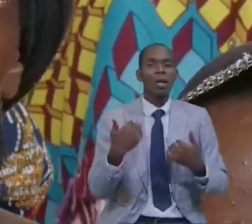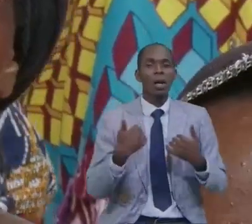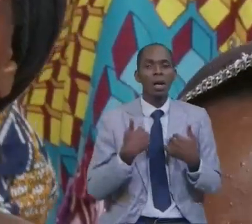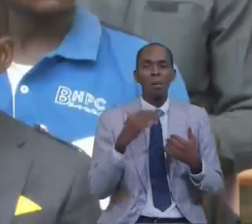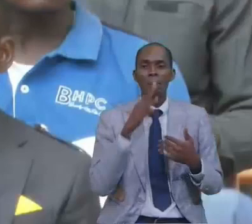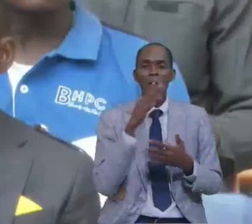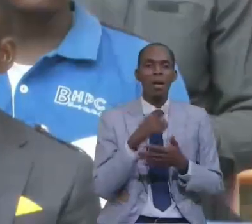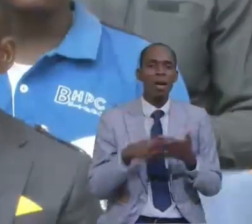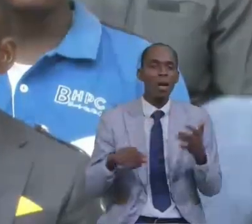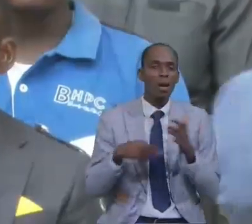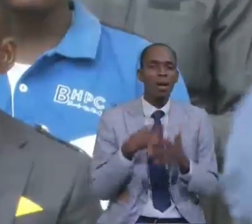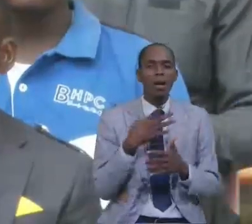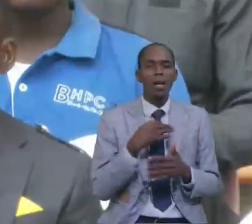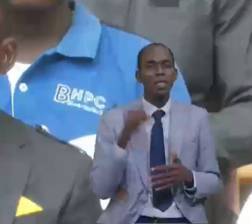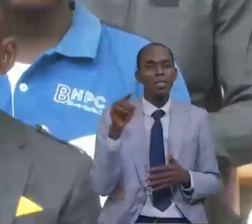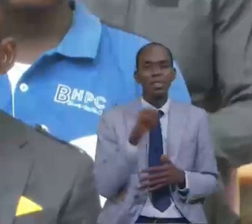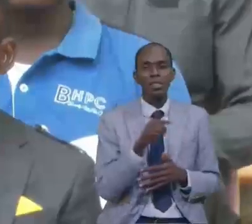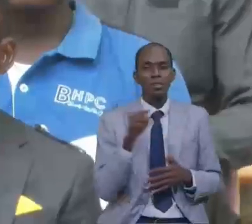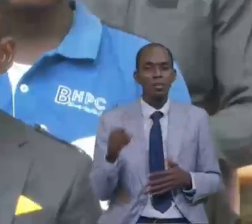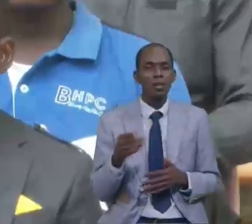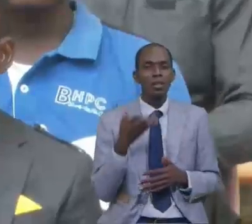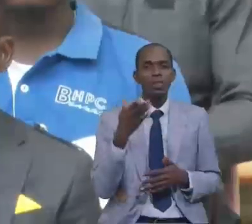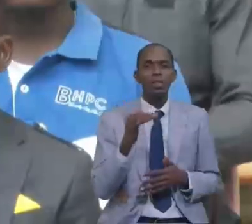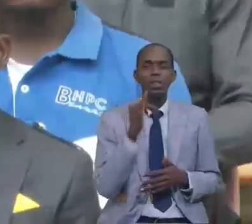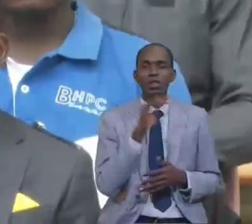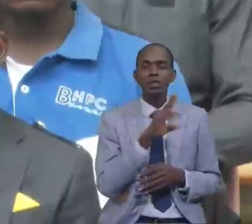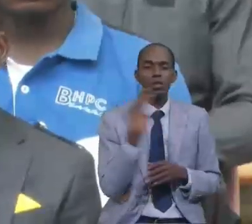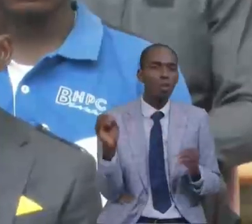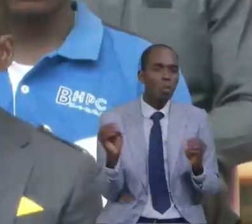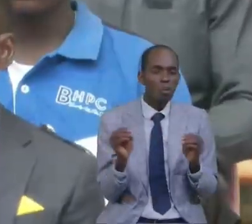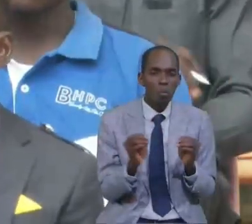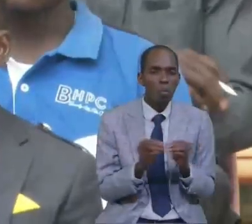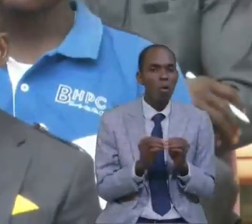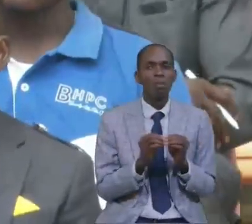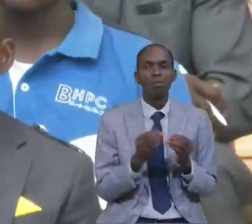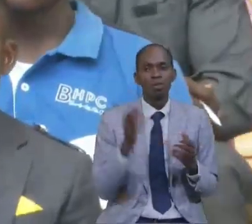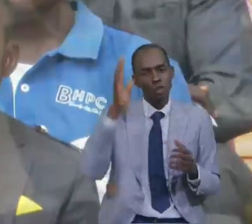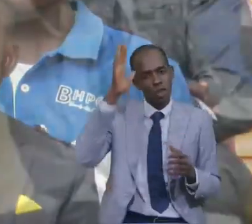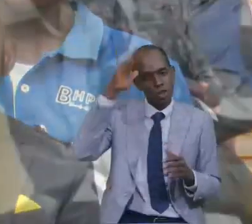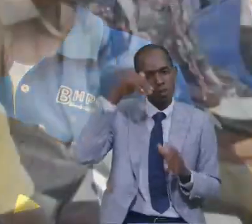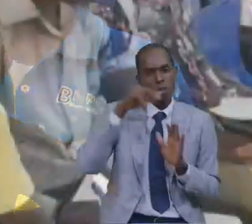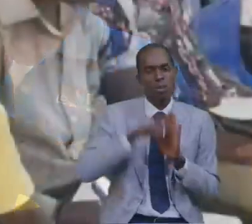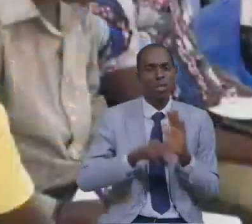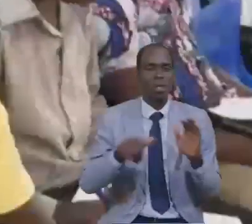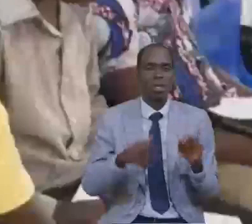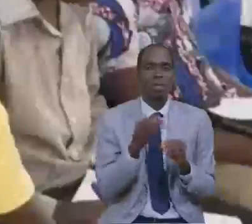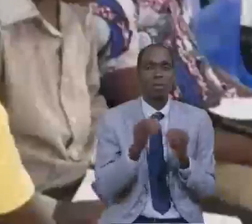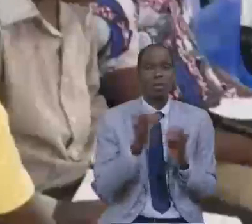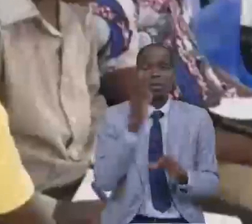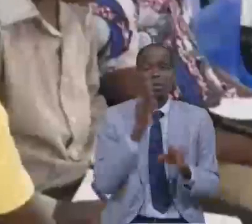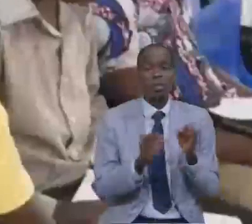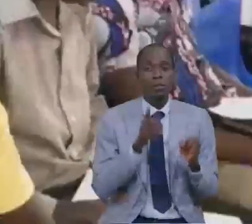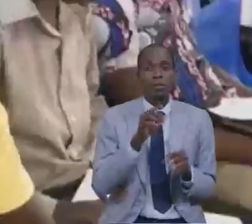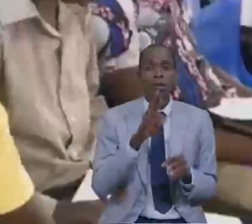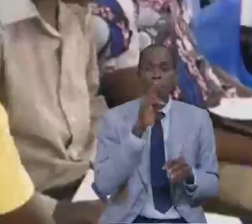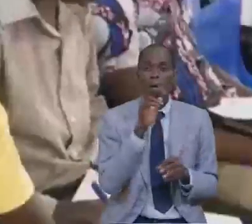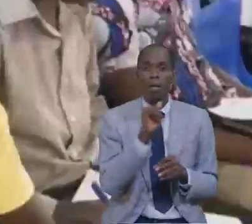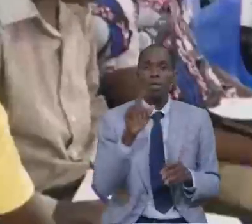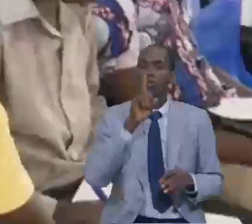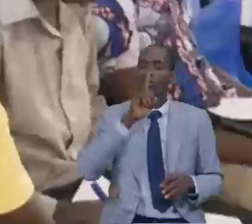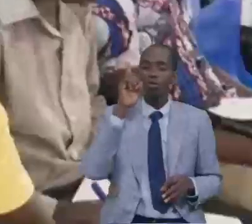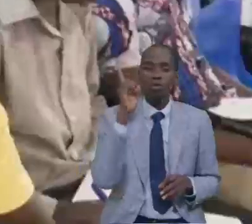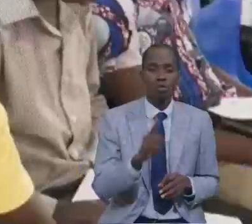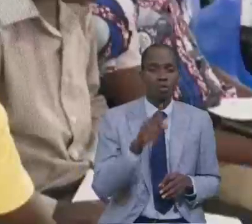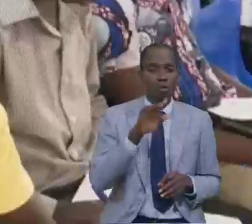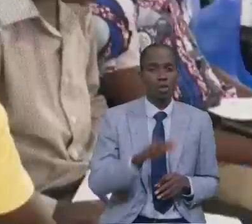real child of God, the naughtiness is blocked out with godliness. James chapter